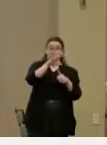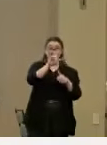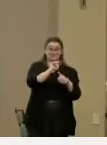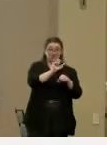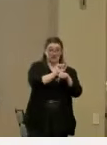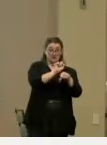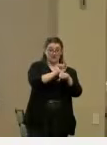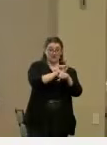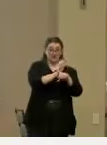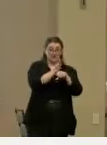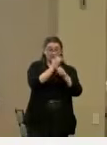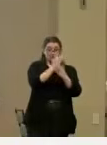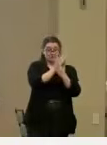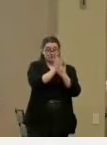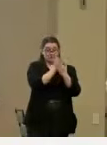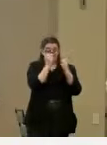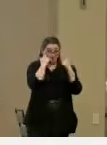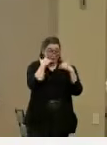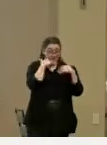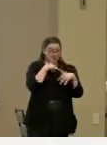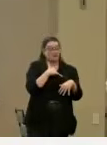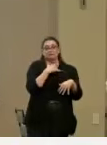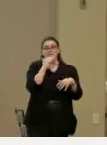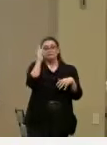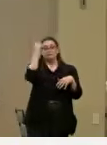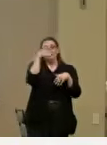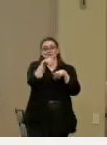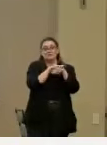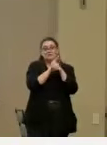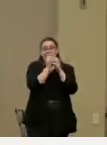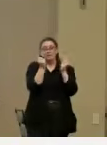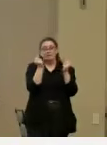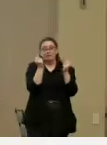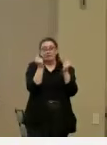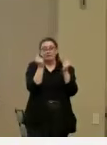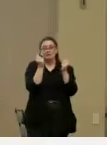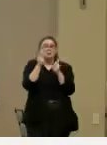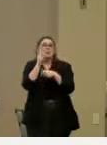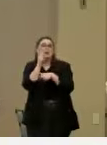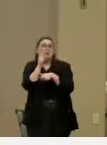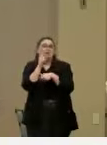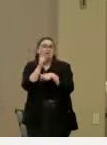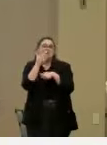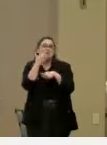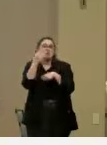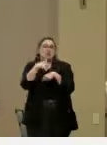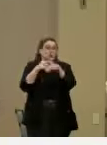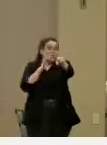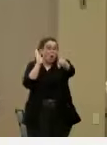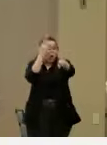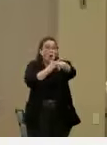or sweating, your sunscreen's gone. So you need to reapply it at lunch. I use that kind of as a marker. Over your